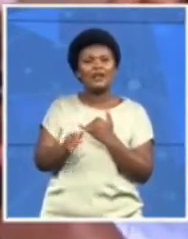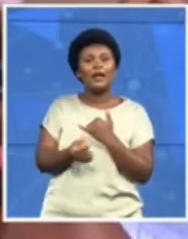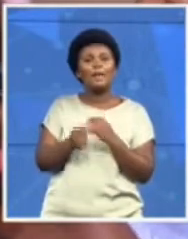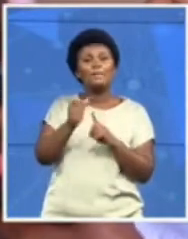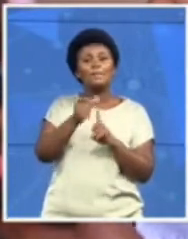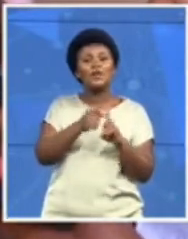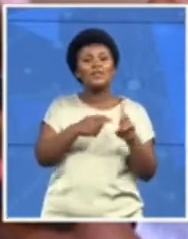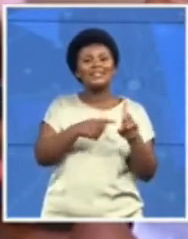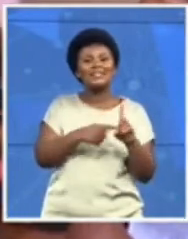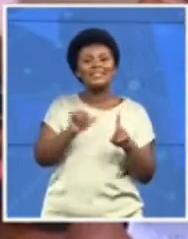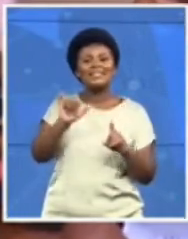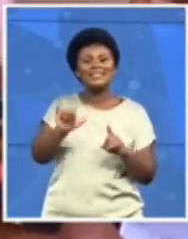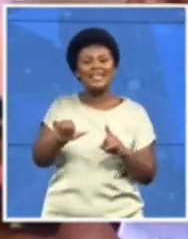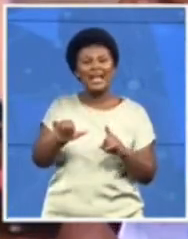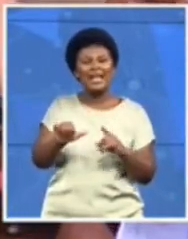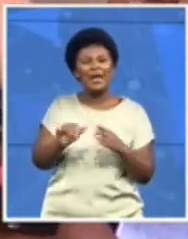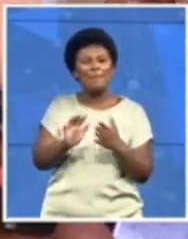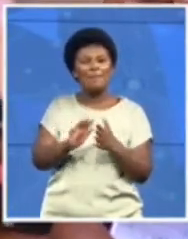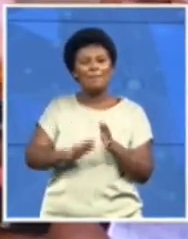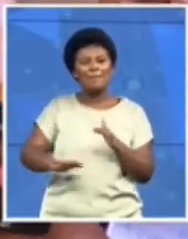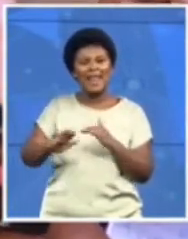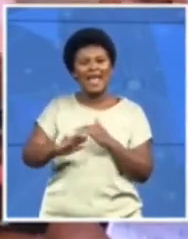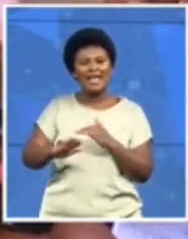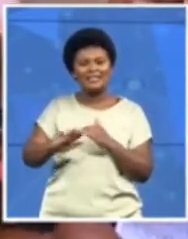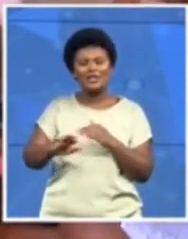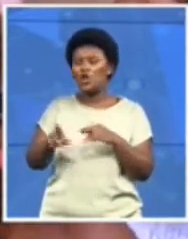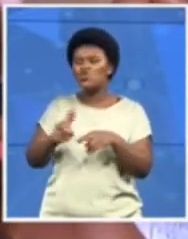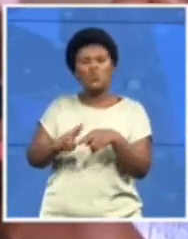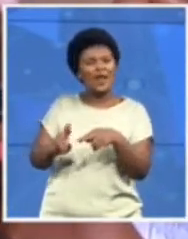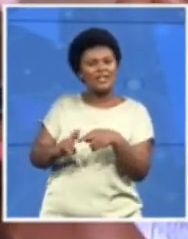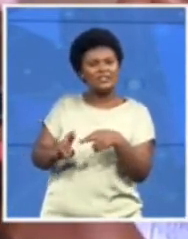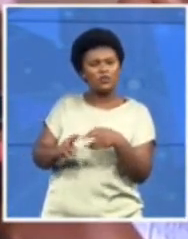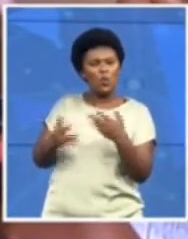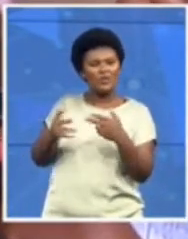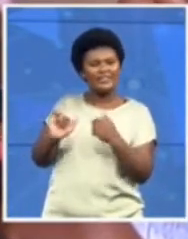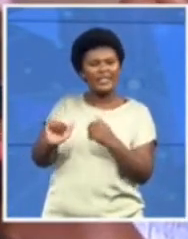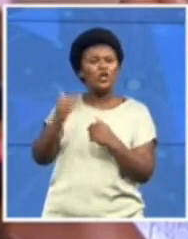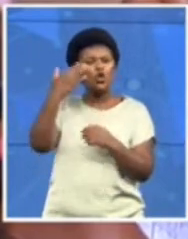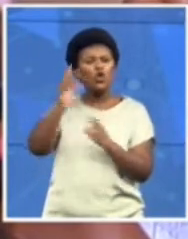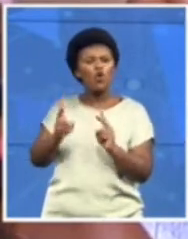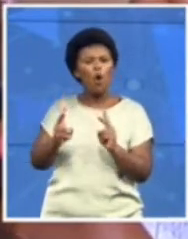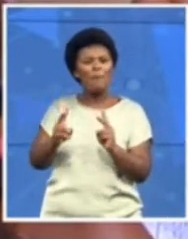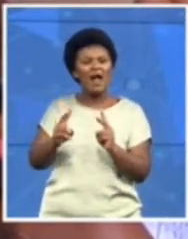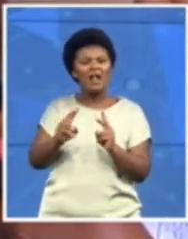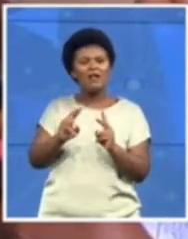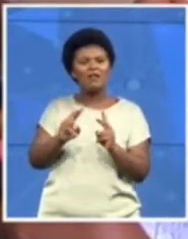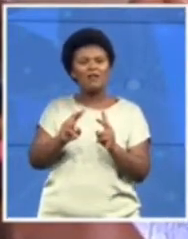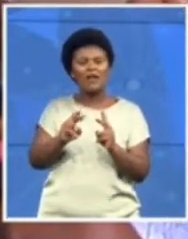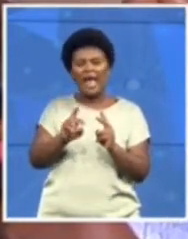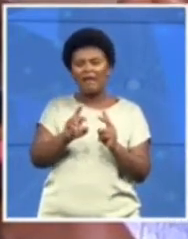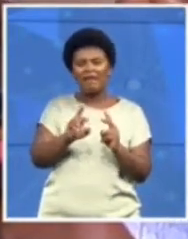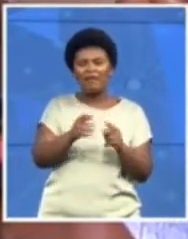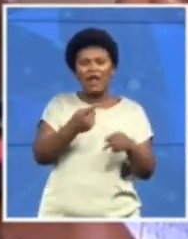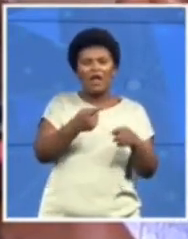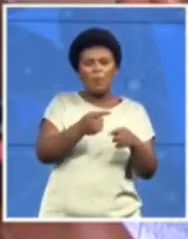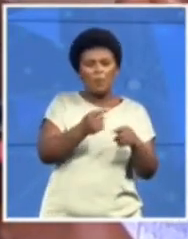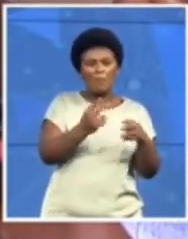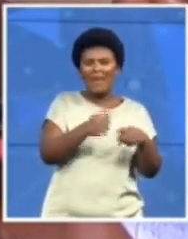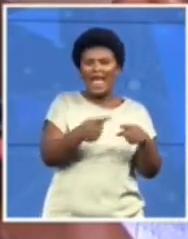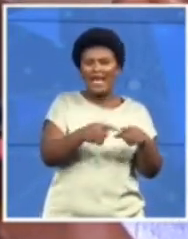one is renting in informal settlement, it has been assumed that particular person does not have a